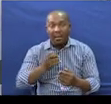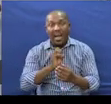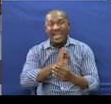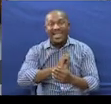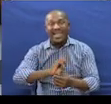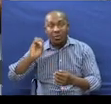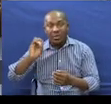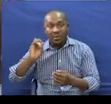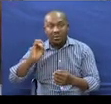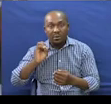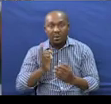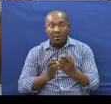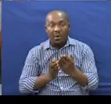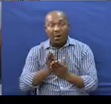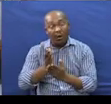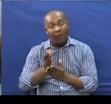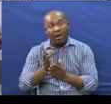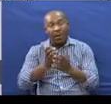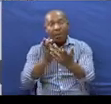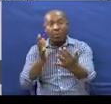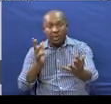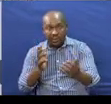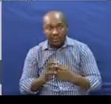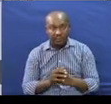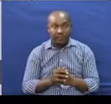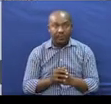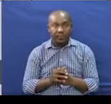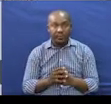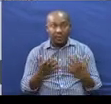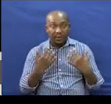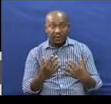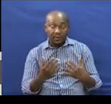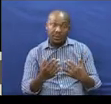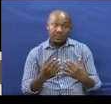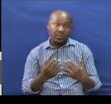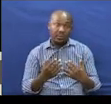populations. So the birth rate, it can be high or it can be